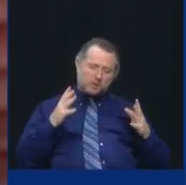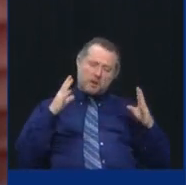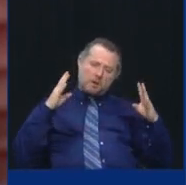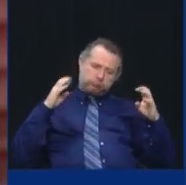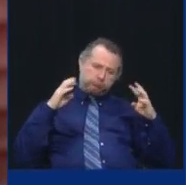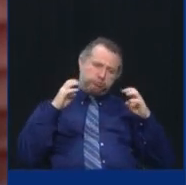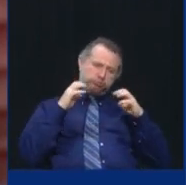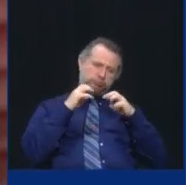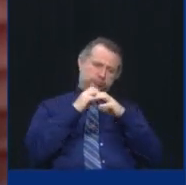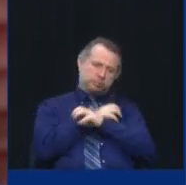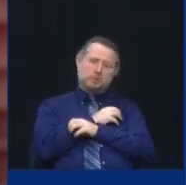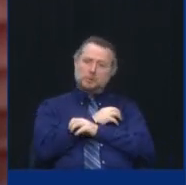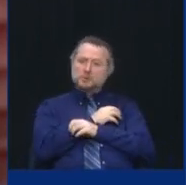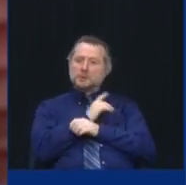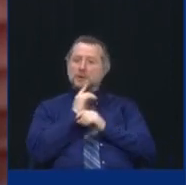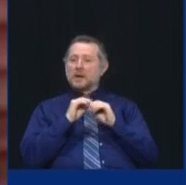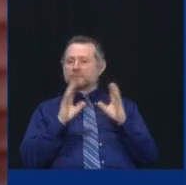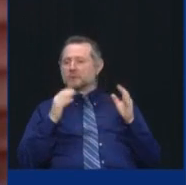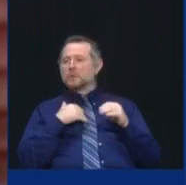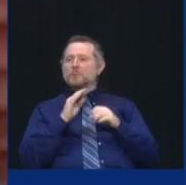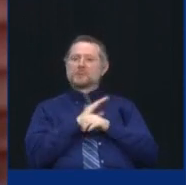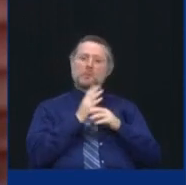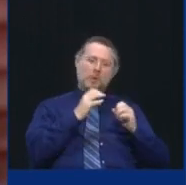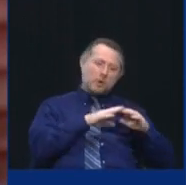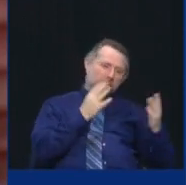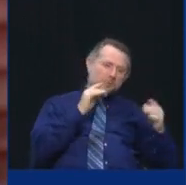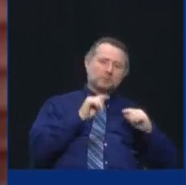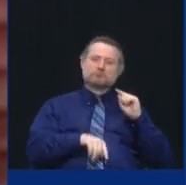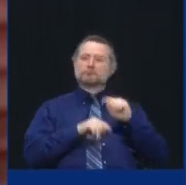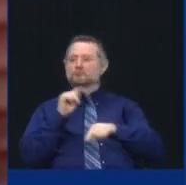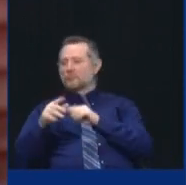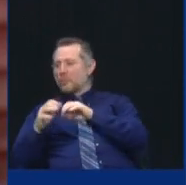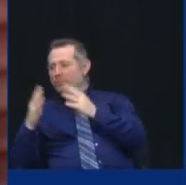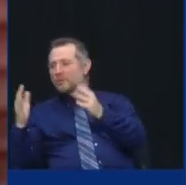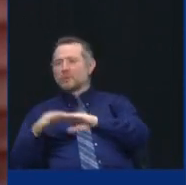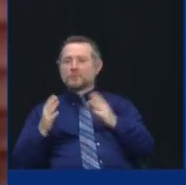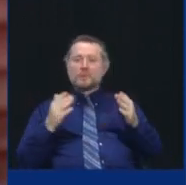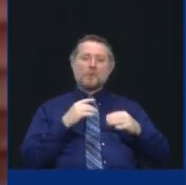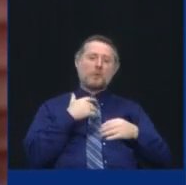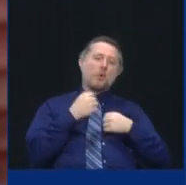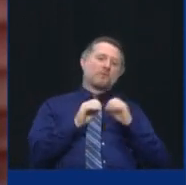is open the businesses, open the offices,